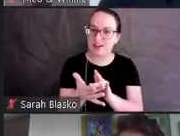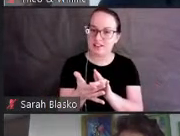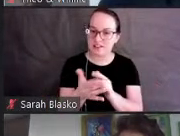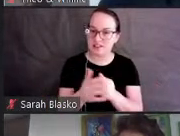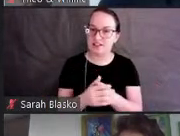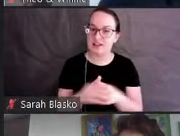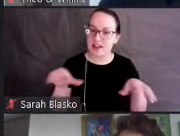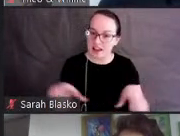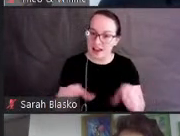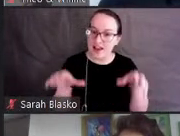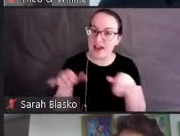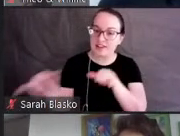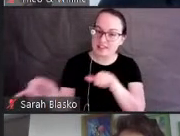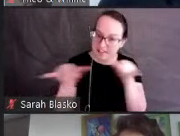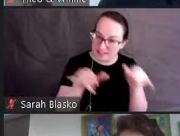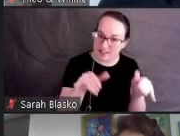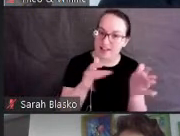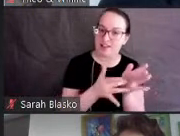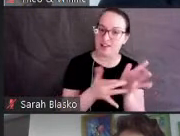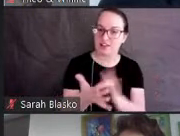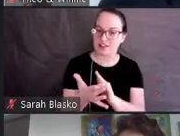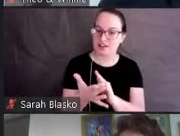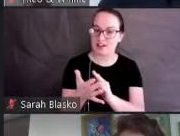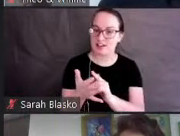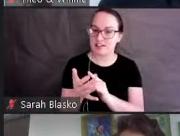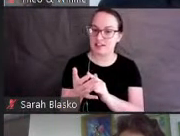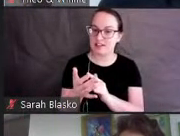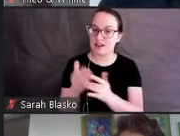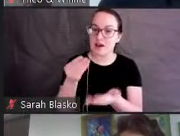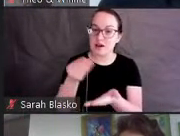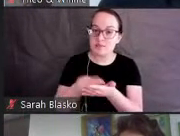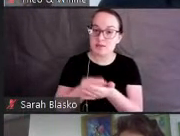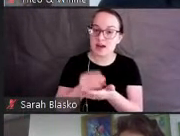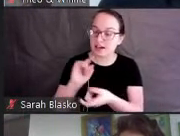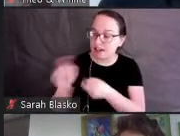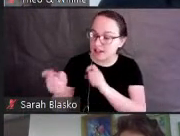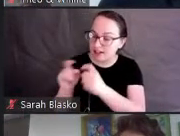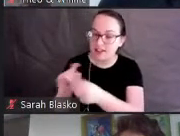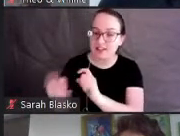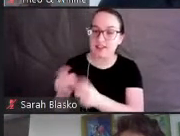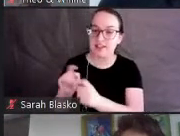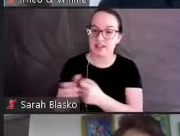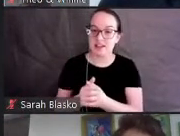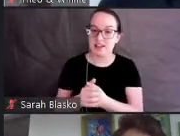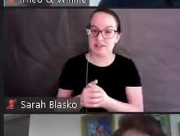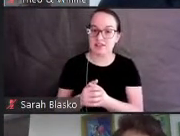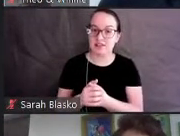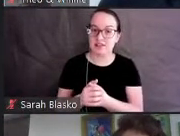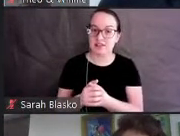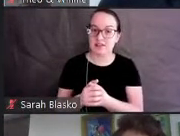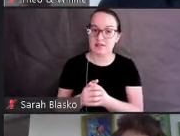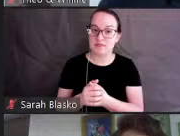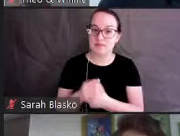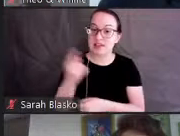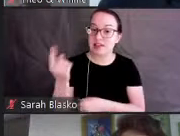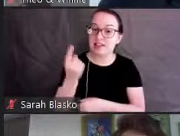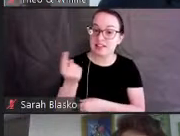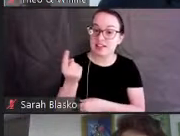funds and give it to the purposes of God, something is happening in the spiritual realm that